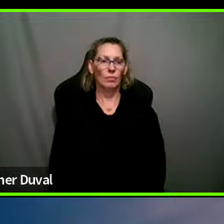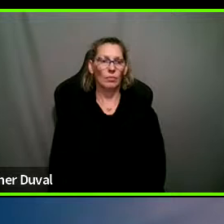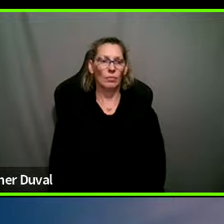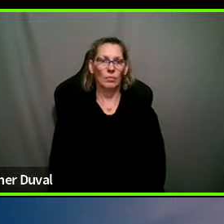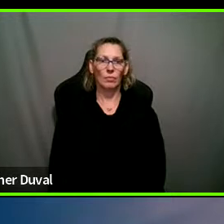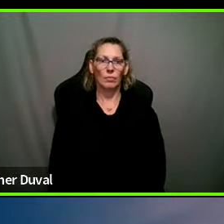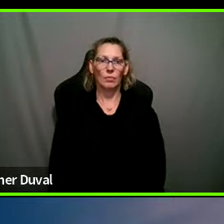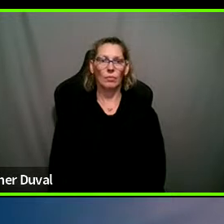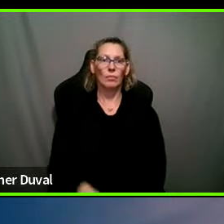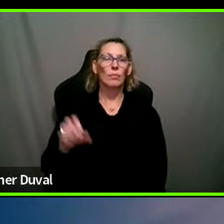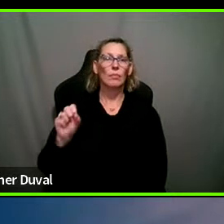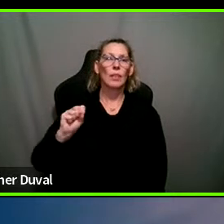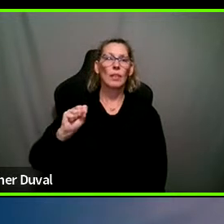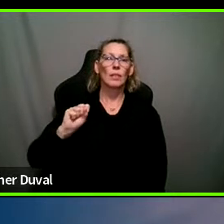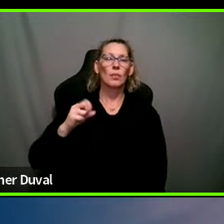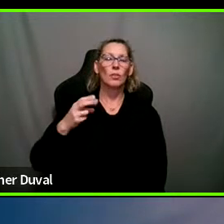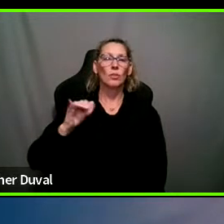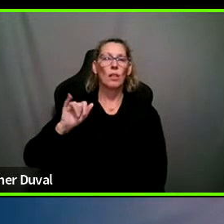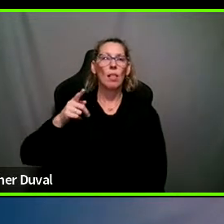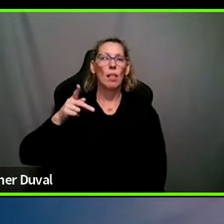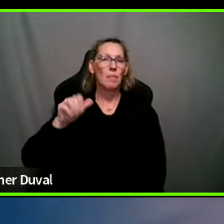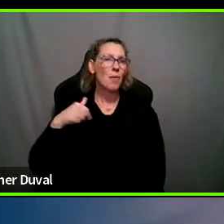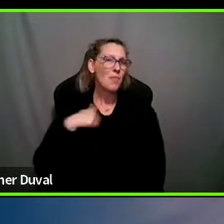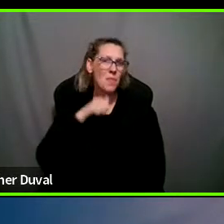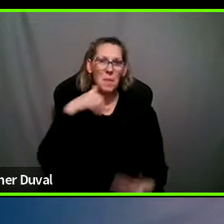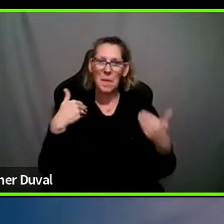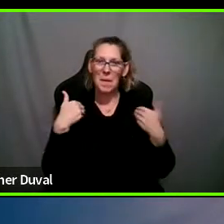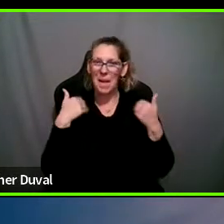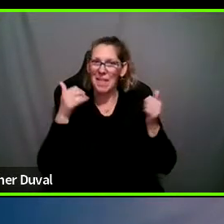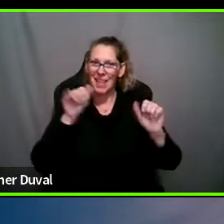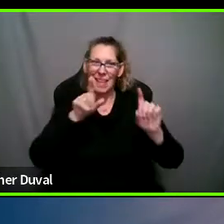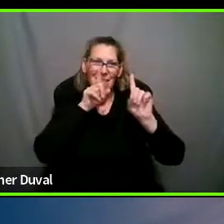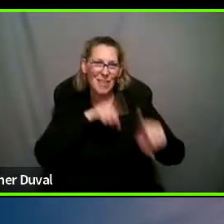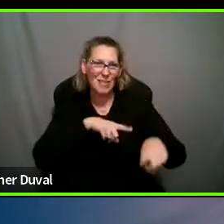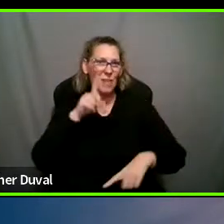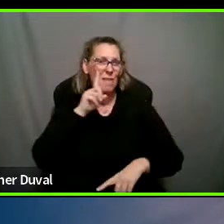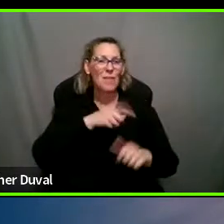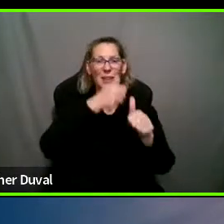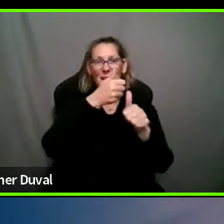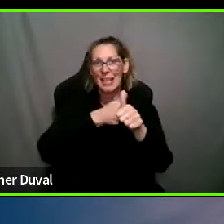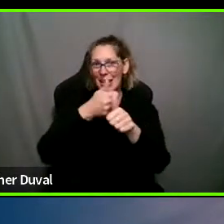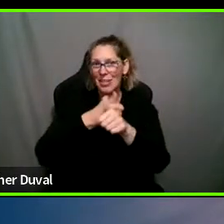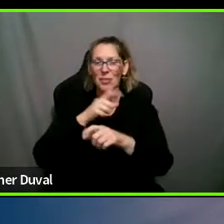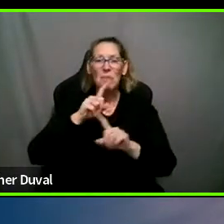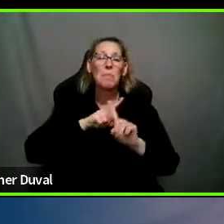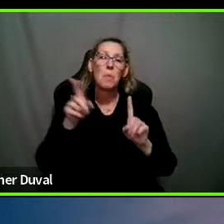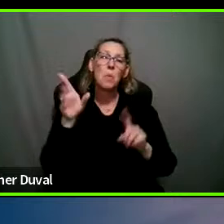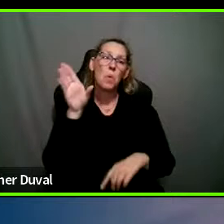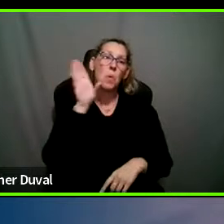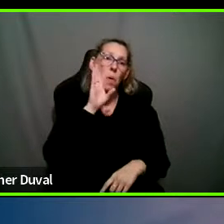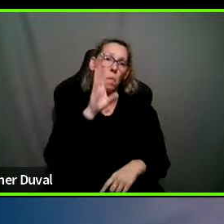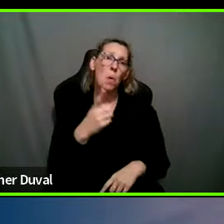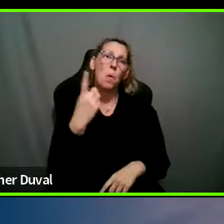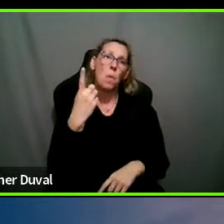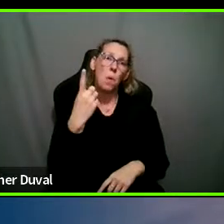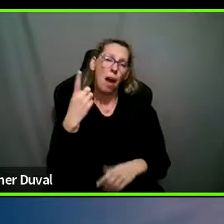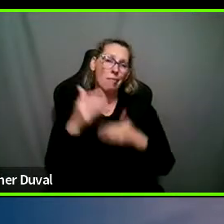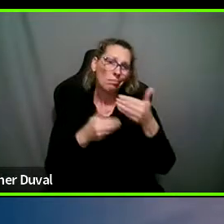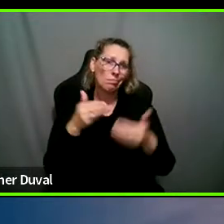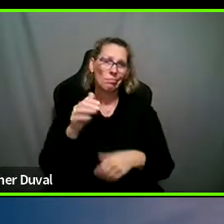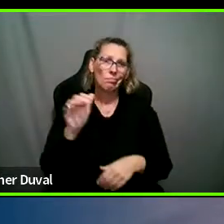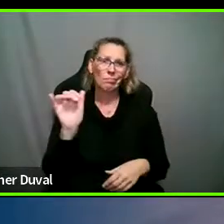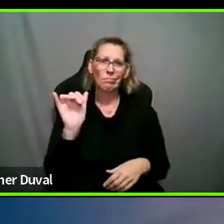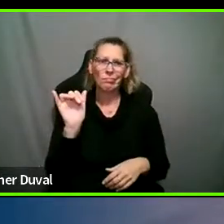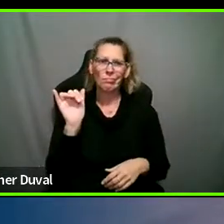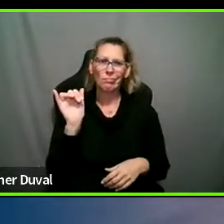We hear that we don't have that answer like specific to each area, but we're going to follow the process that like Angela laid